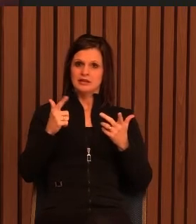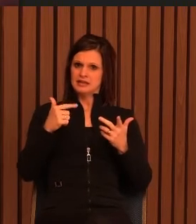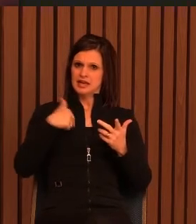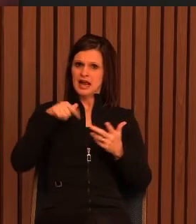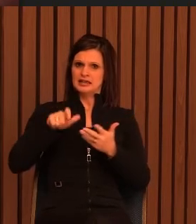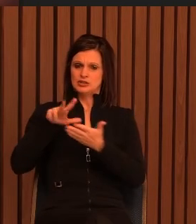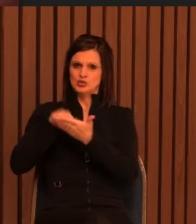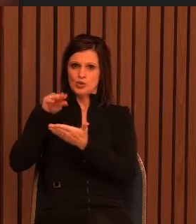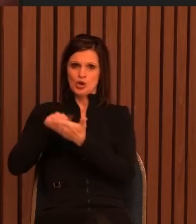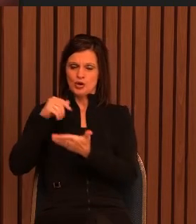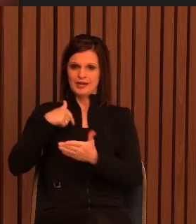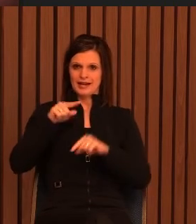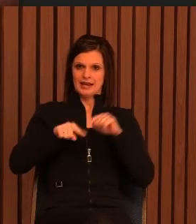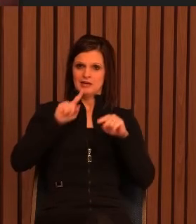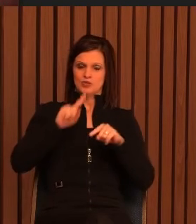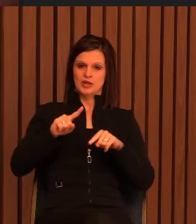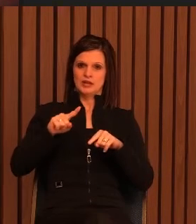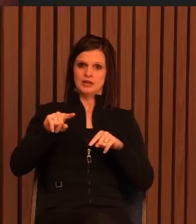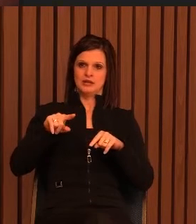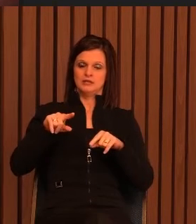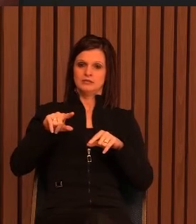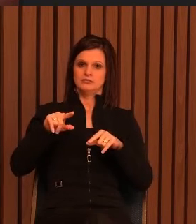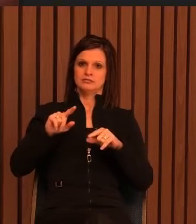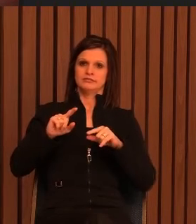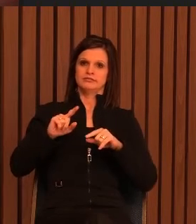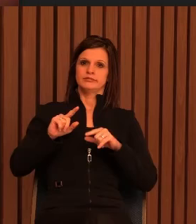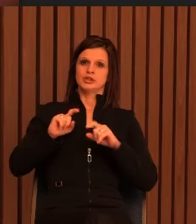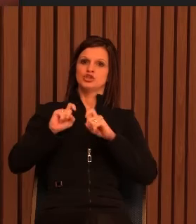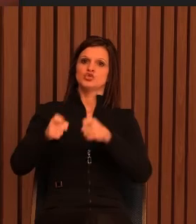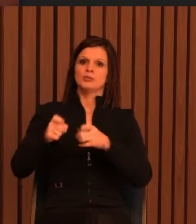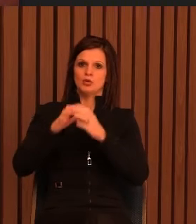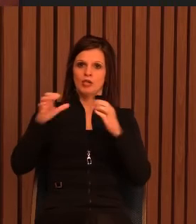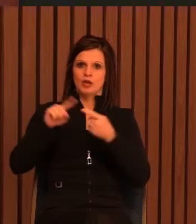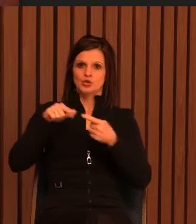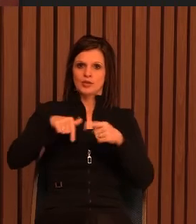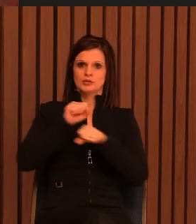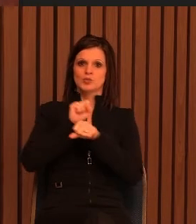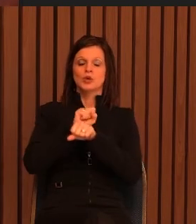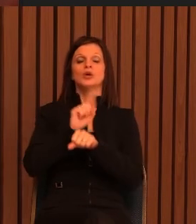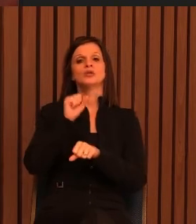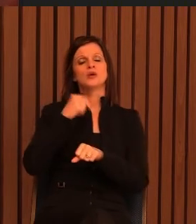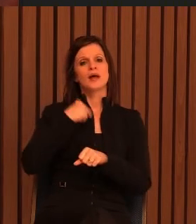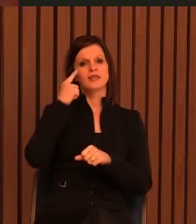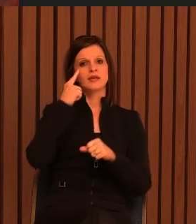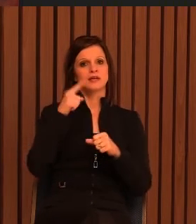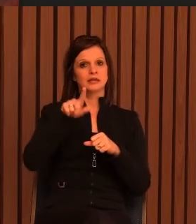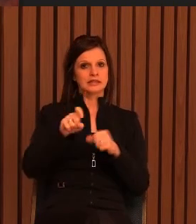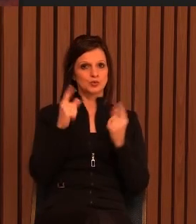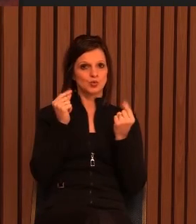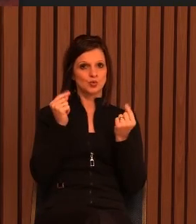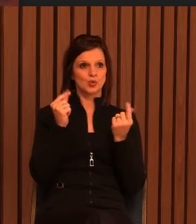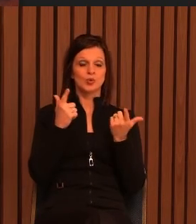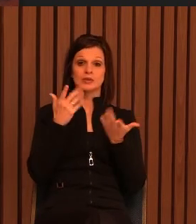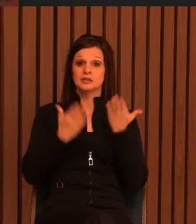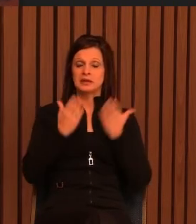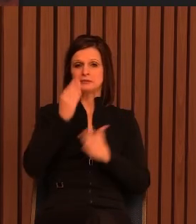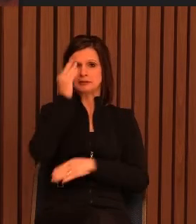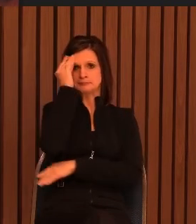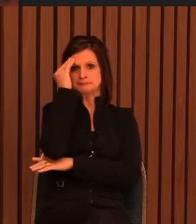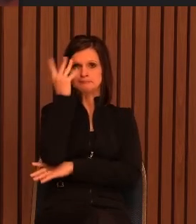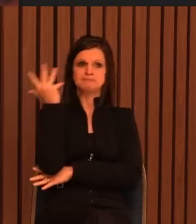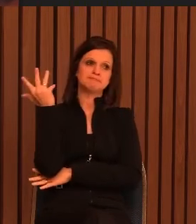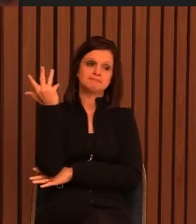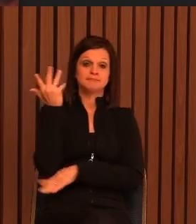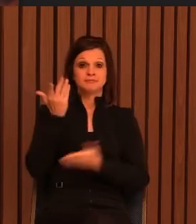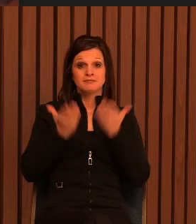this work. So I think what we need to do is think about possibly